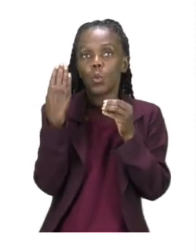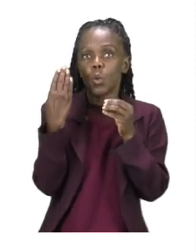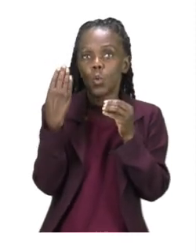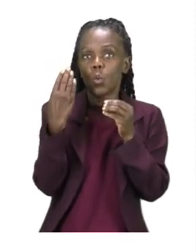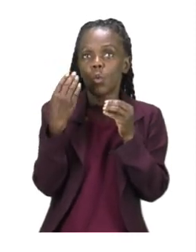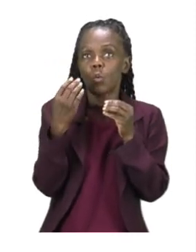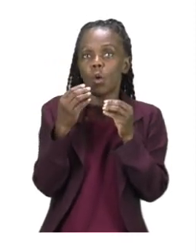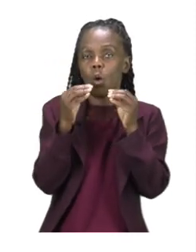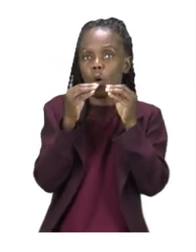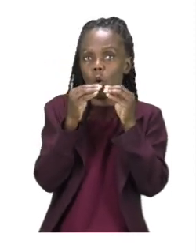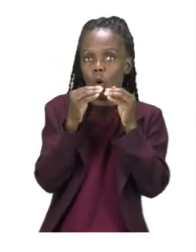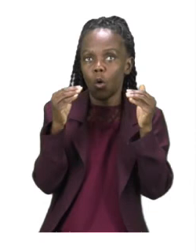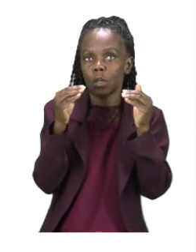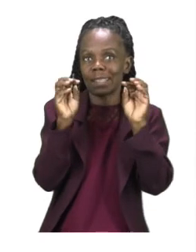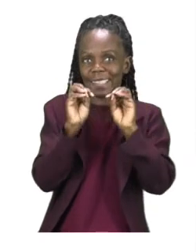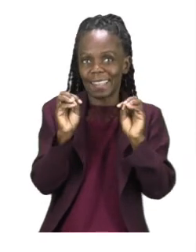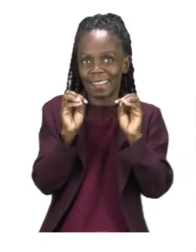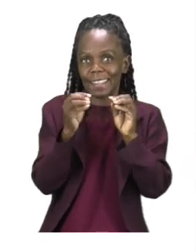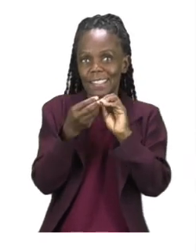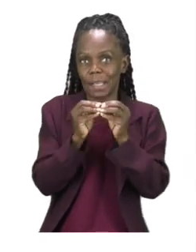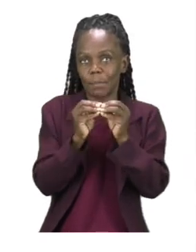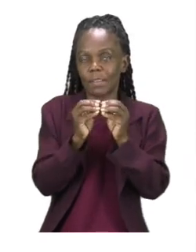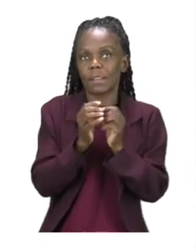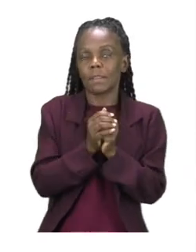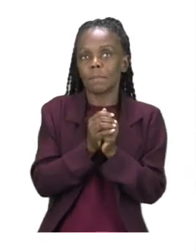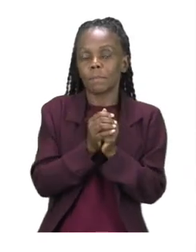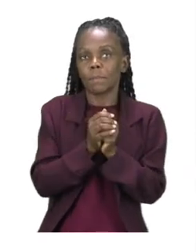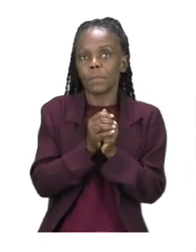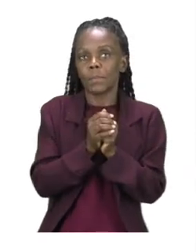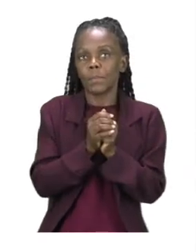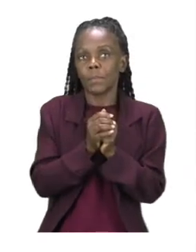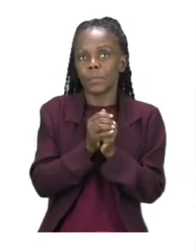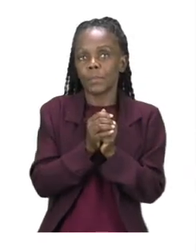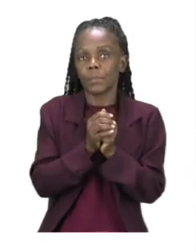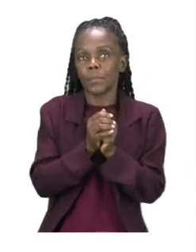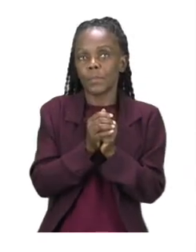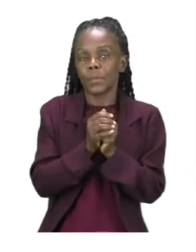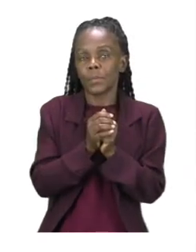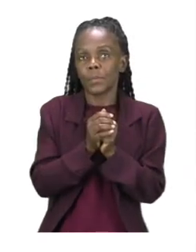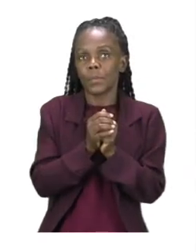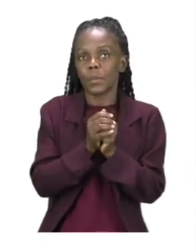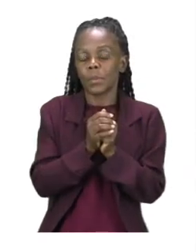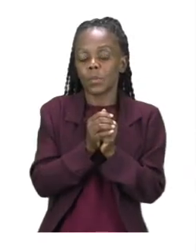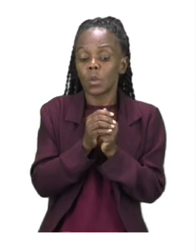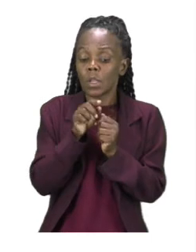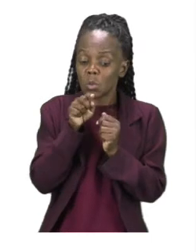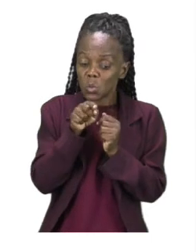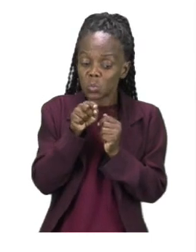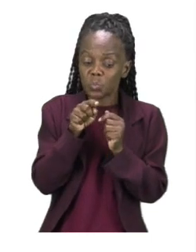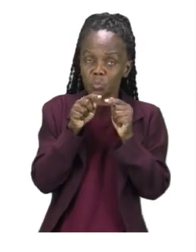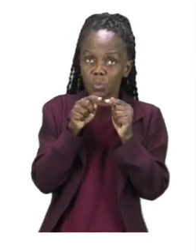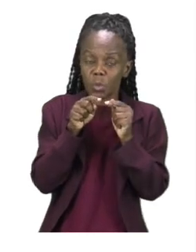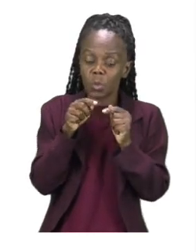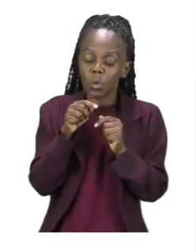numbers. Now remember, you need to check which ones are even and odd before you